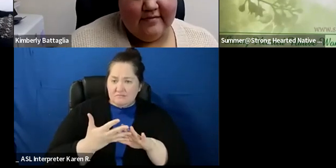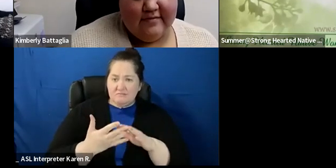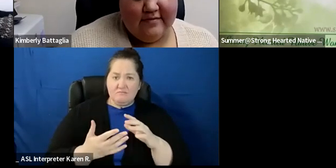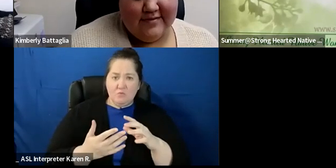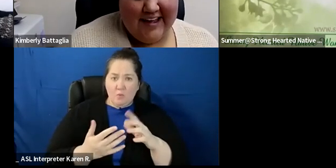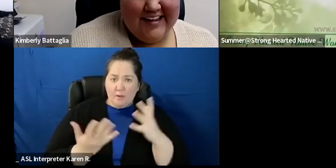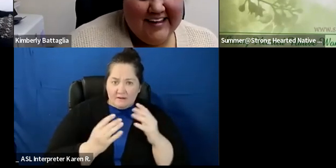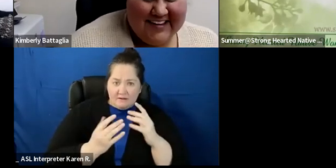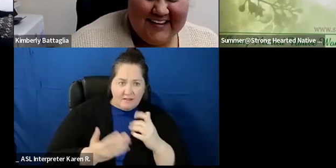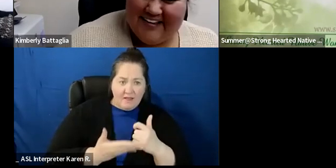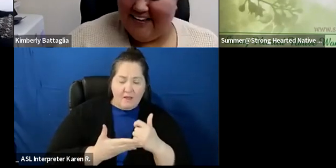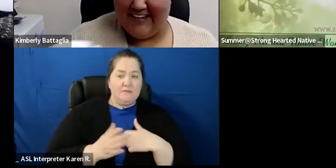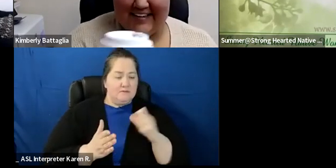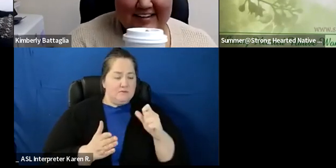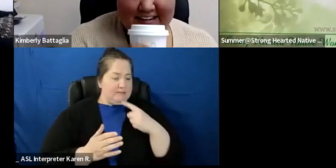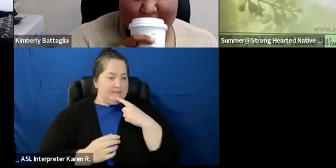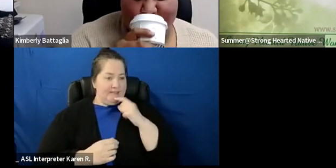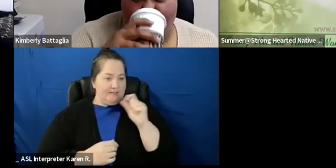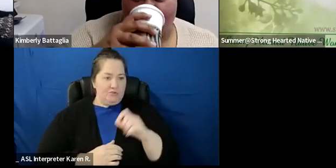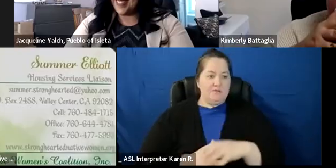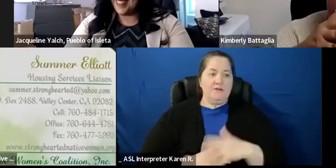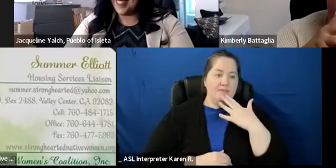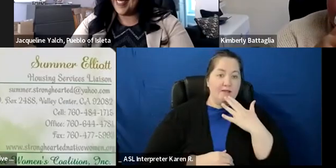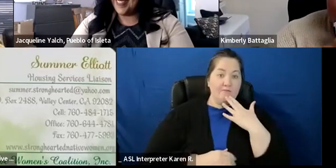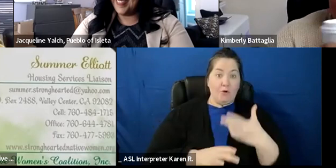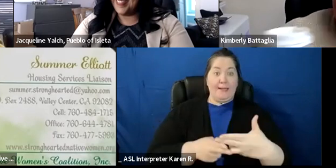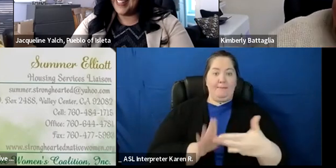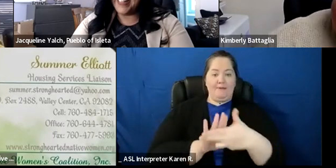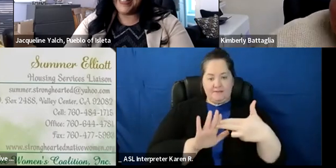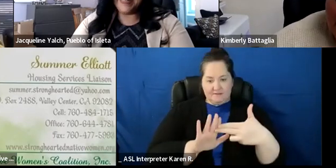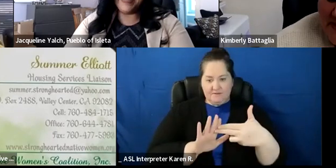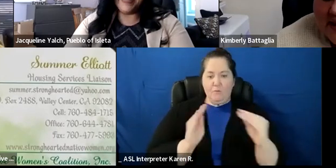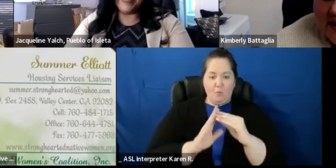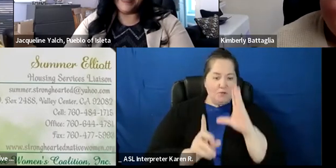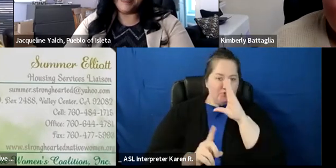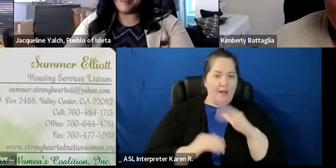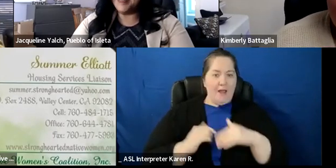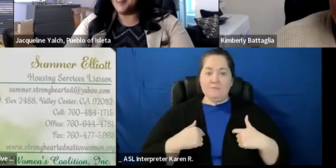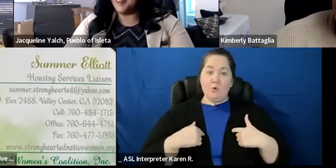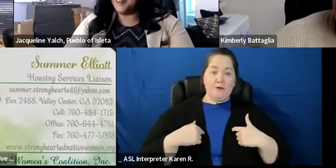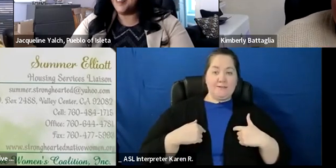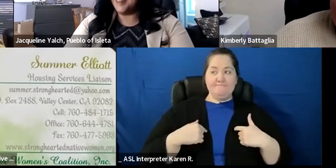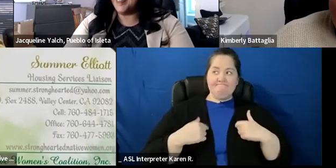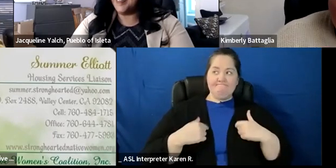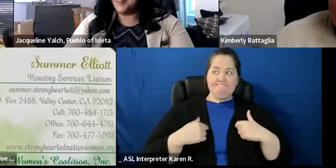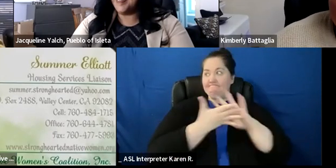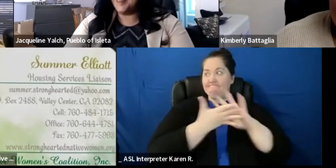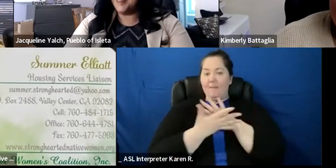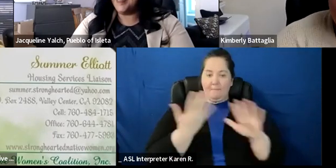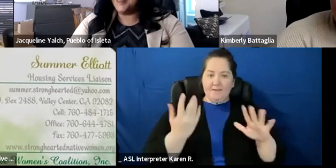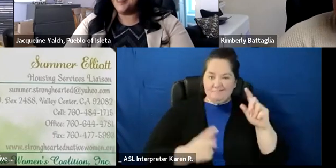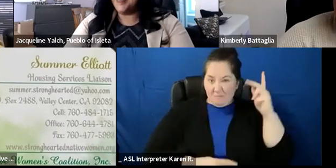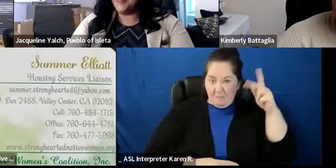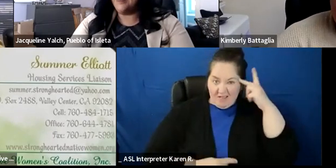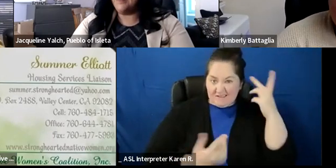That was what I was. Yeah. Thank you for naming that more directly than I was just trying to be very oblique within certain things. And also,